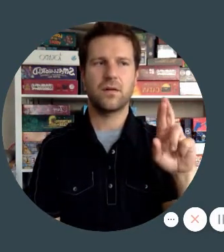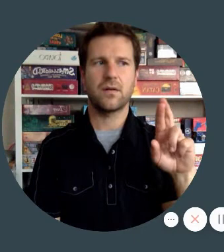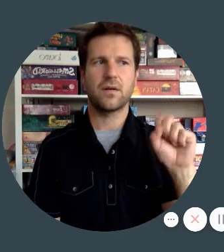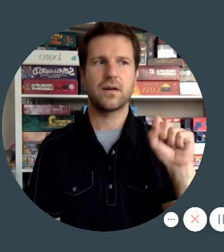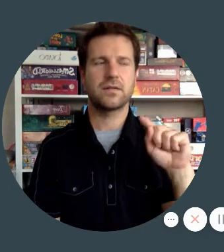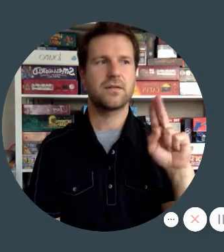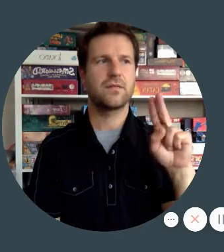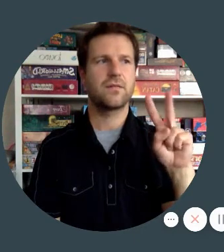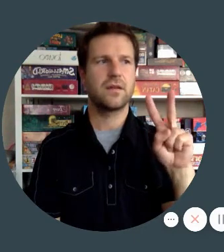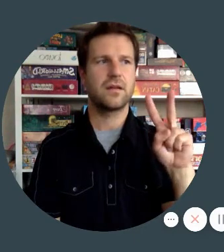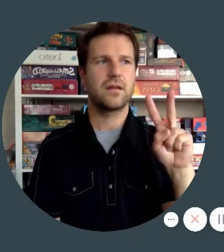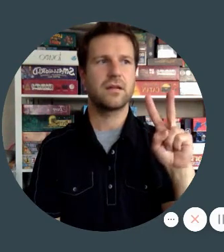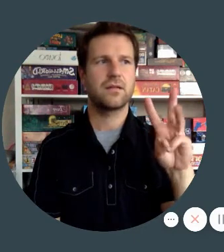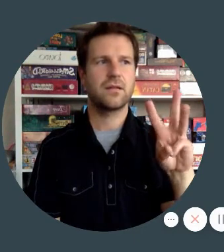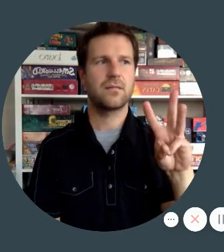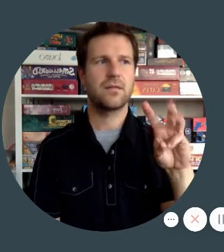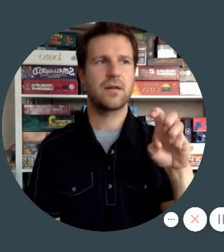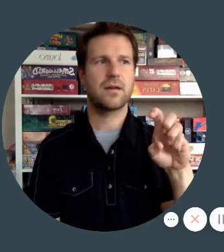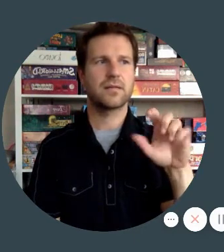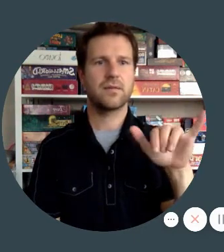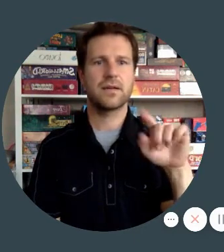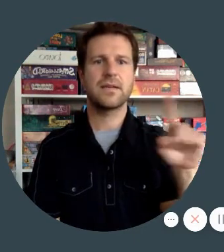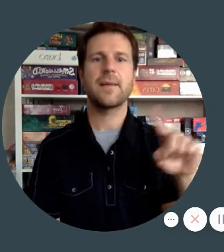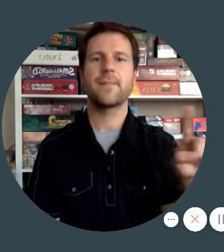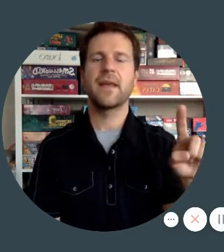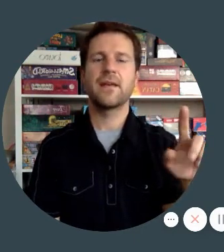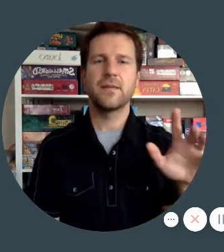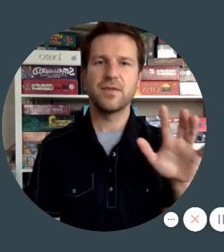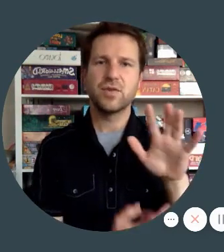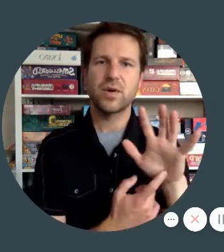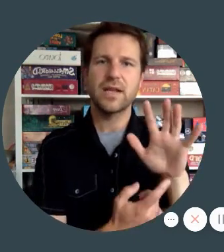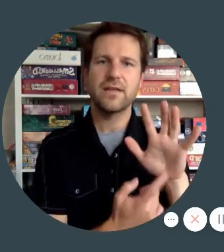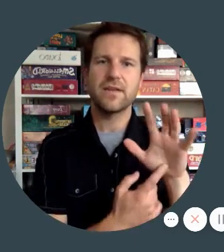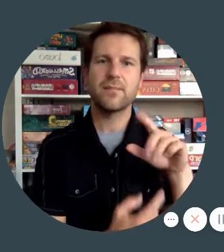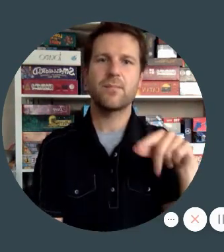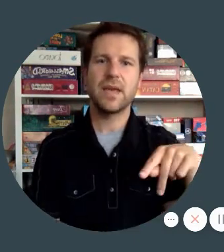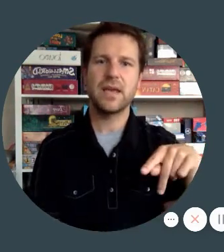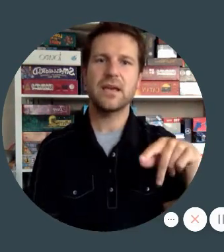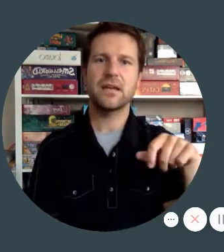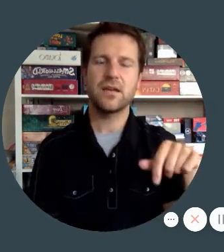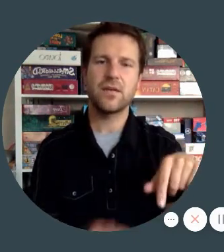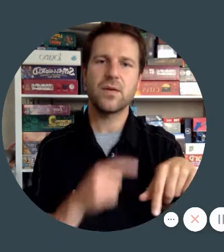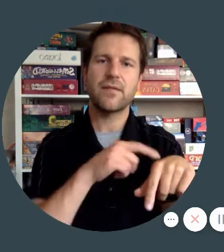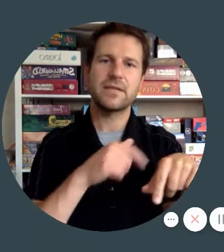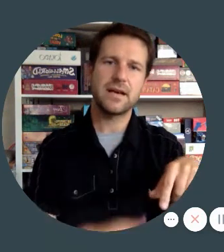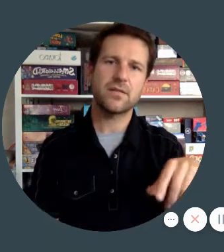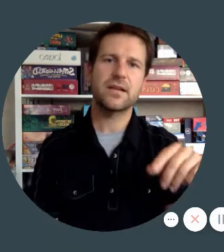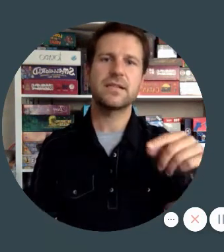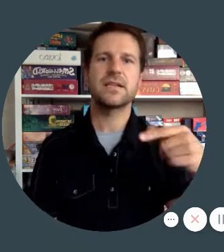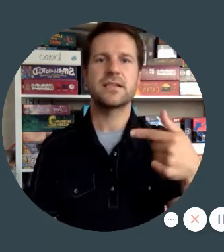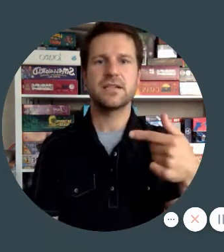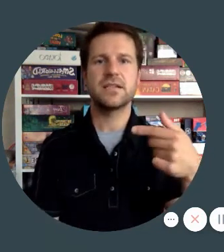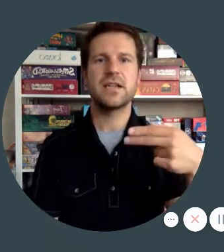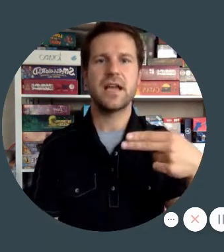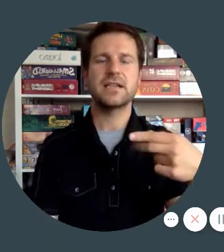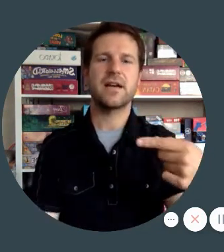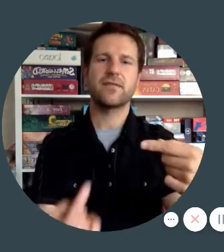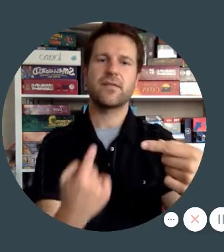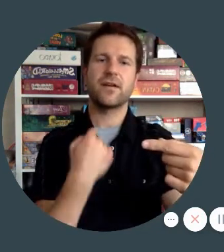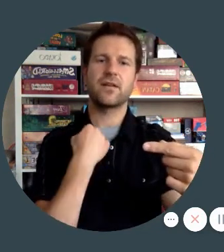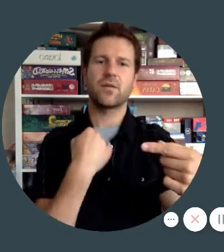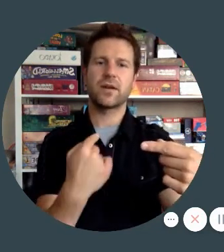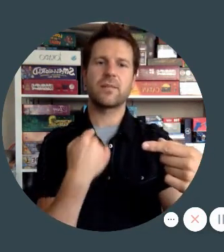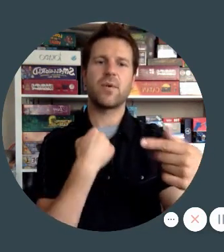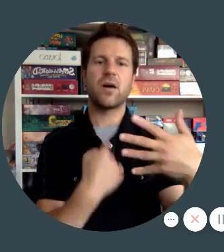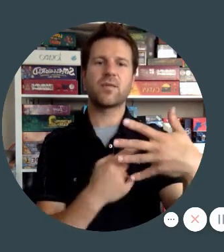Q, R, S, U, V, W, X, Y. Yep. The majority of them, P and Q, have a down orientation. G, H